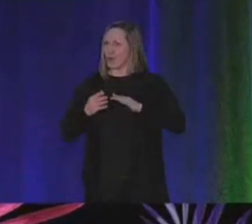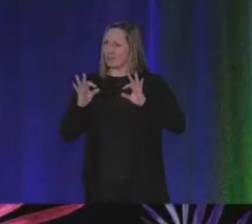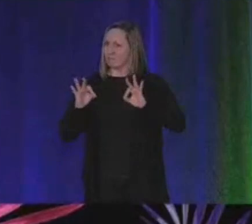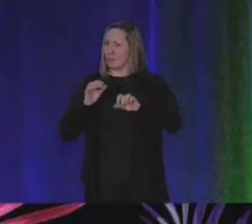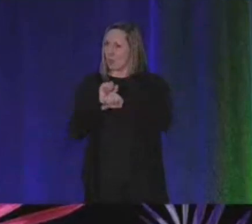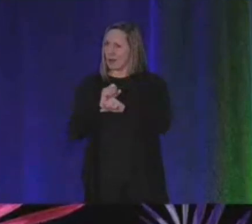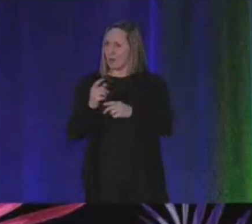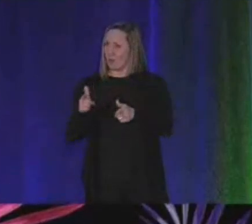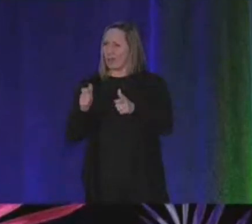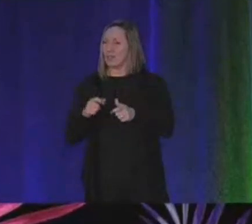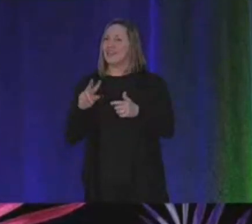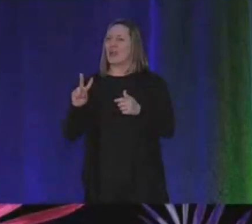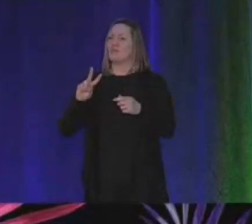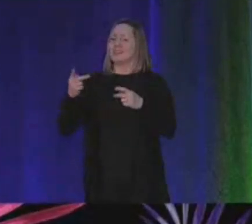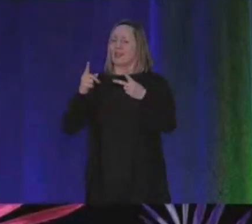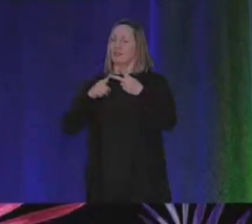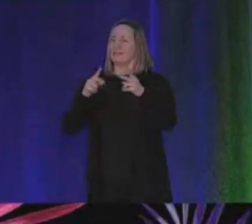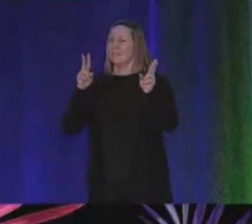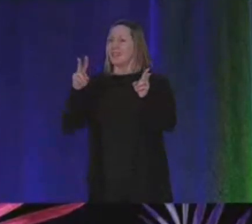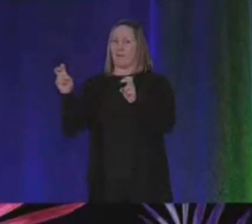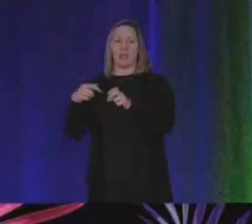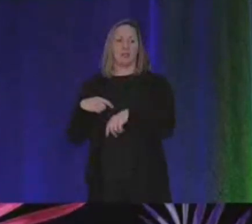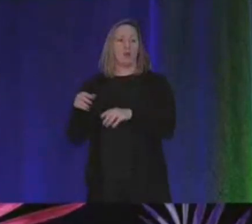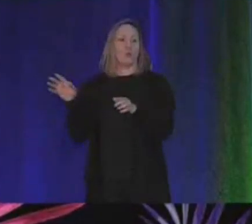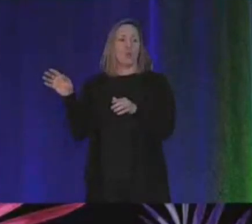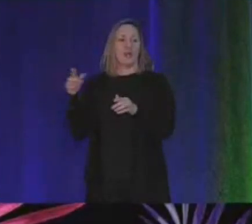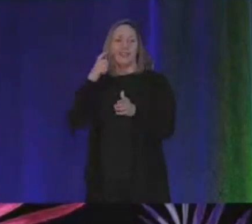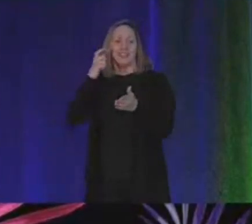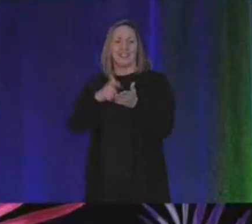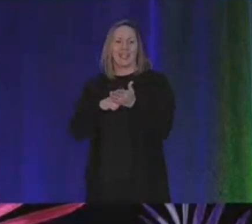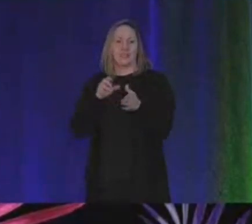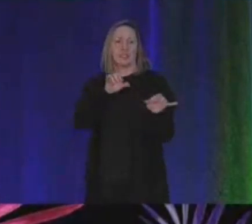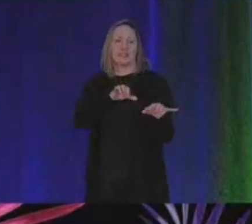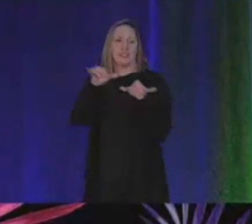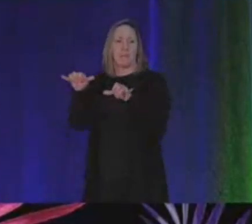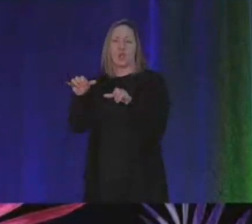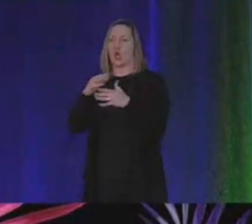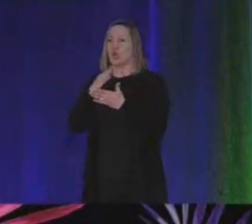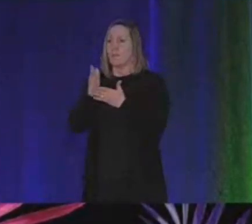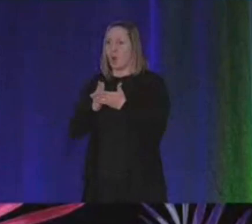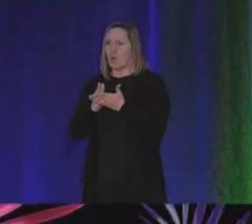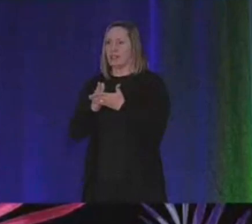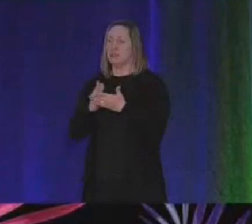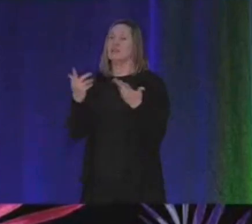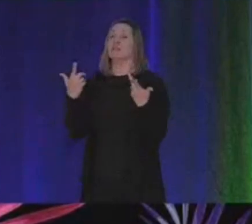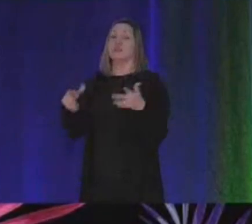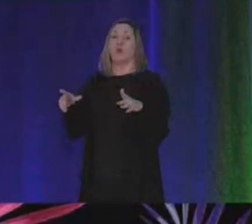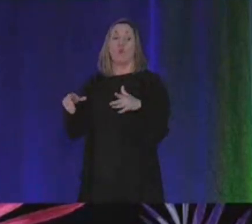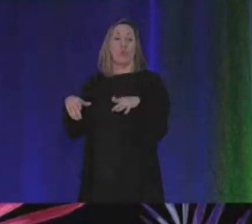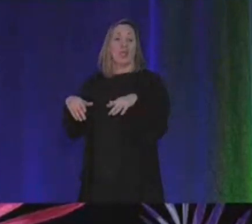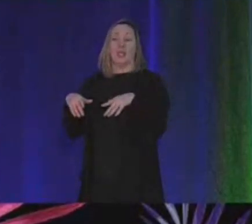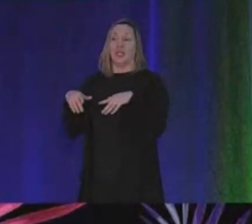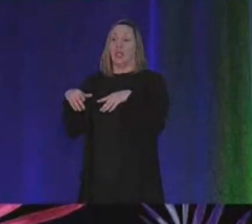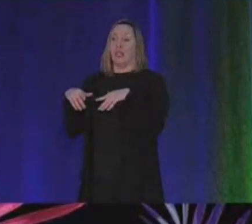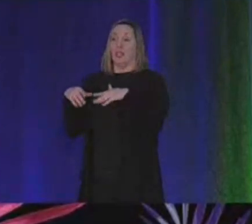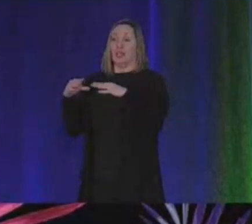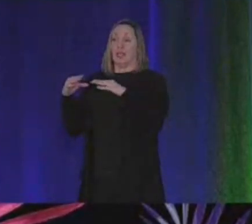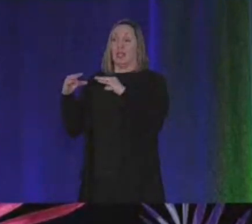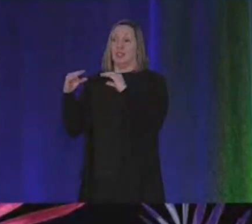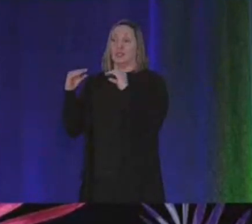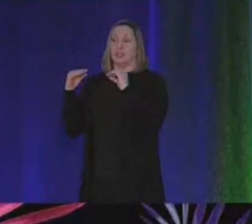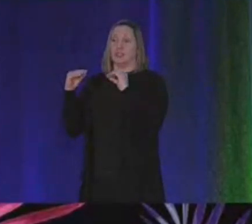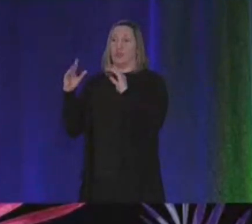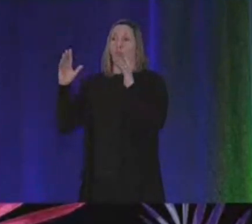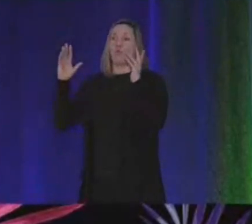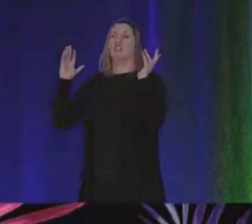over to our second topic, which is detecting similar components. Mm-hmm. So we talked before, and you showed me in your design system